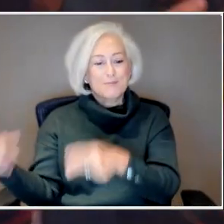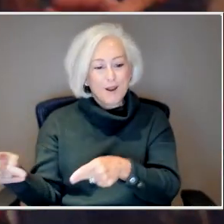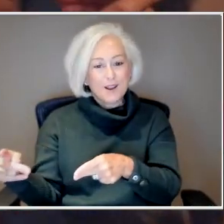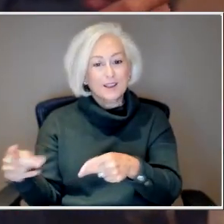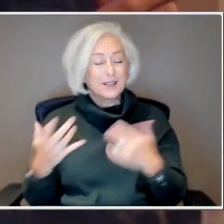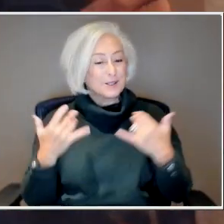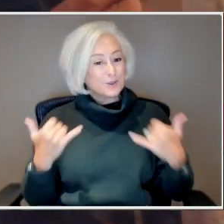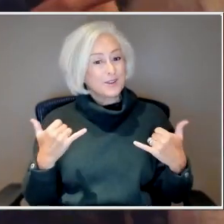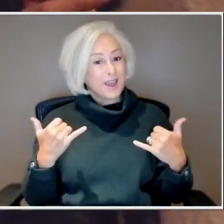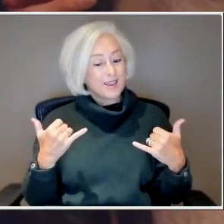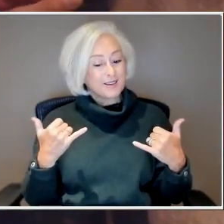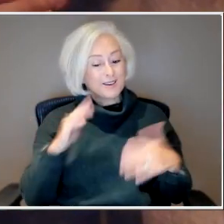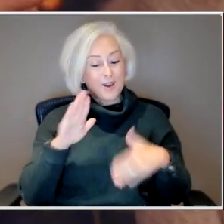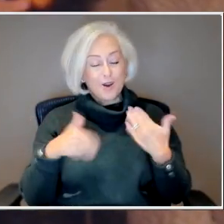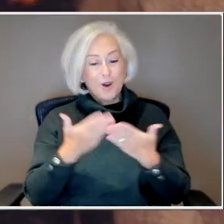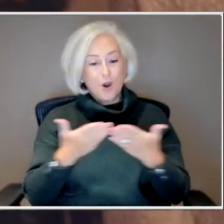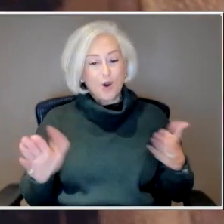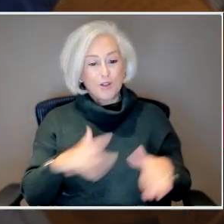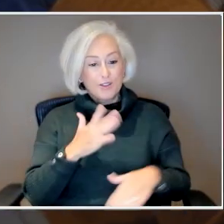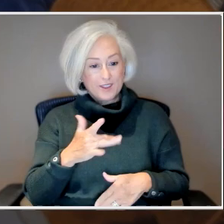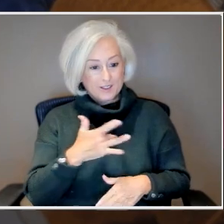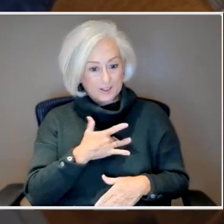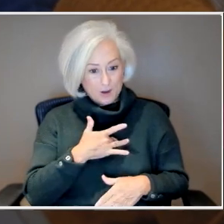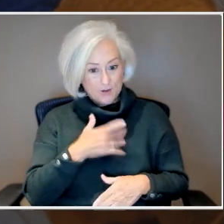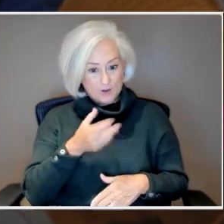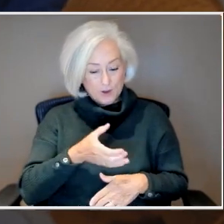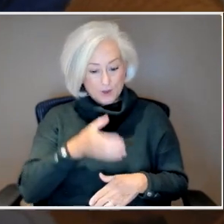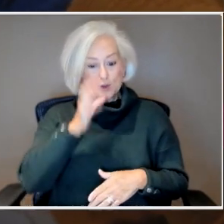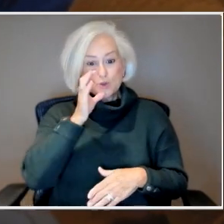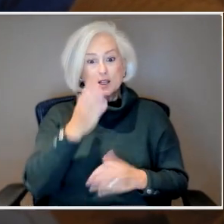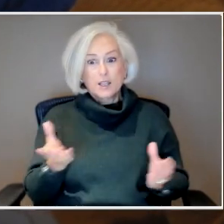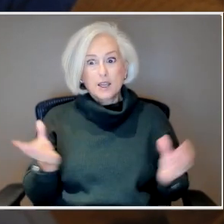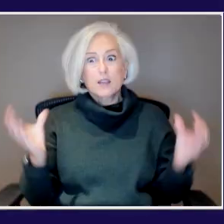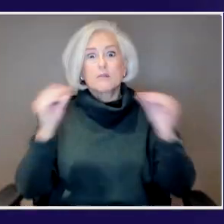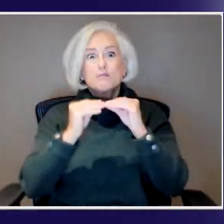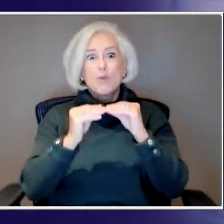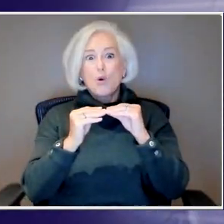drinking more than usual for just one night can do to your heart.